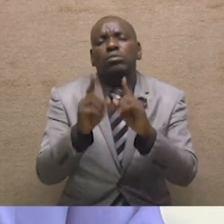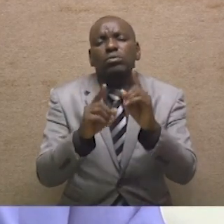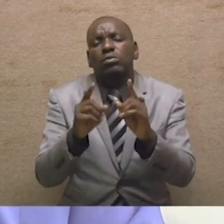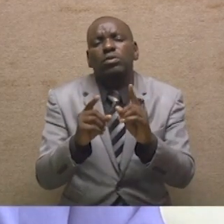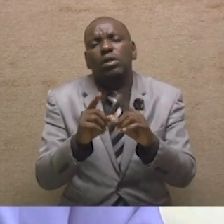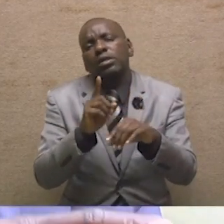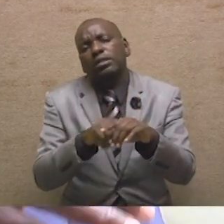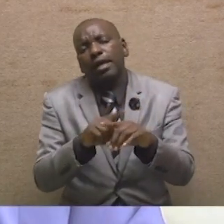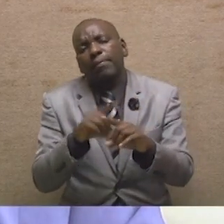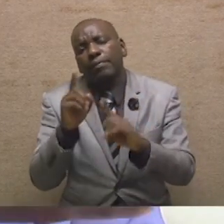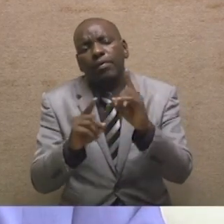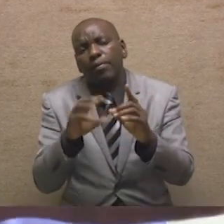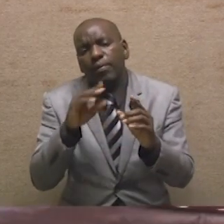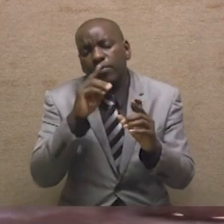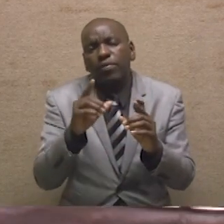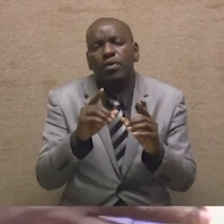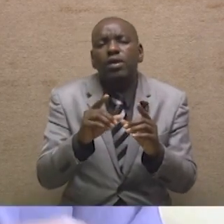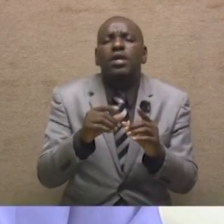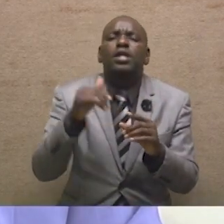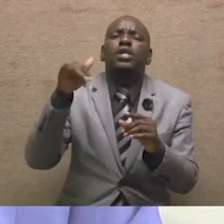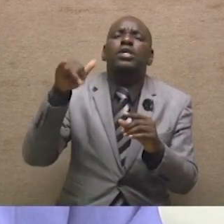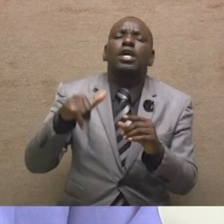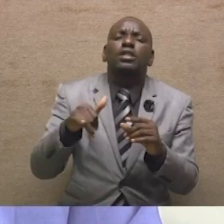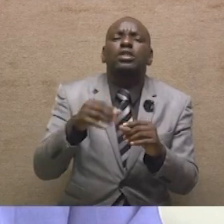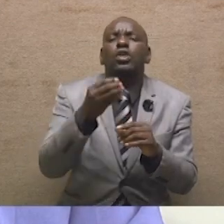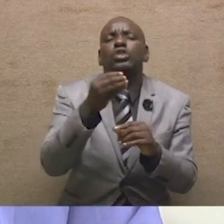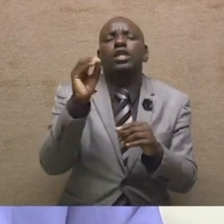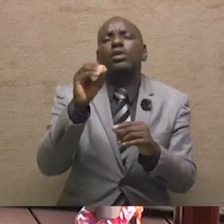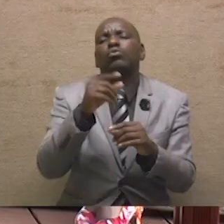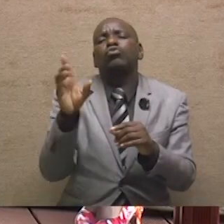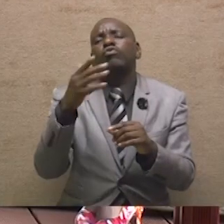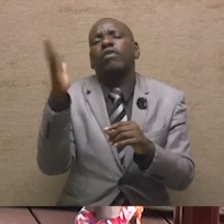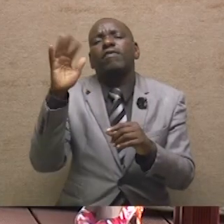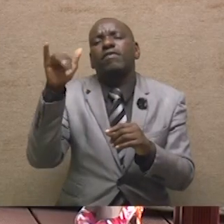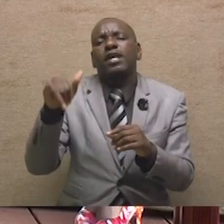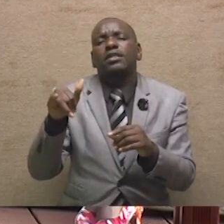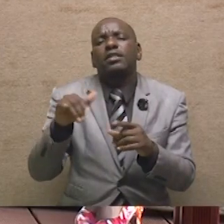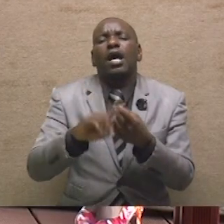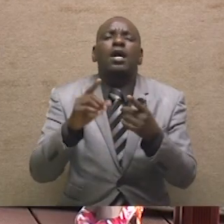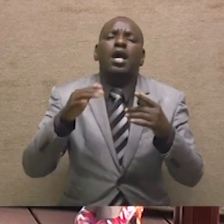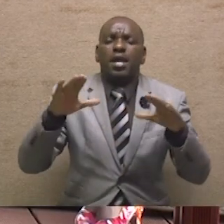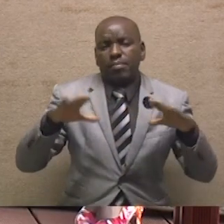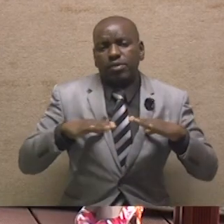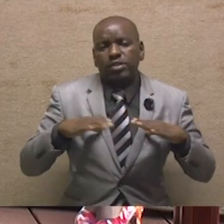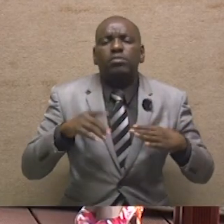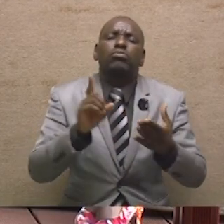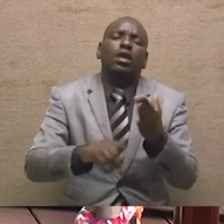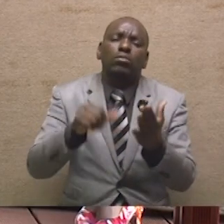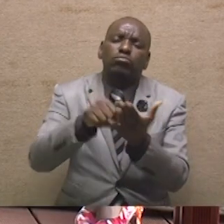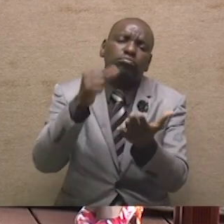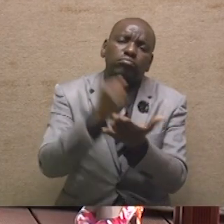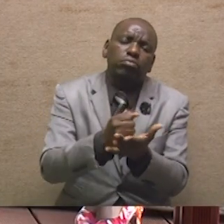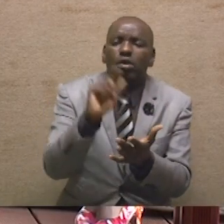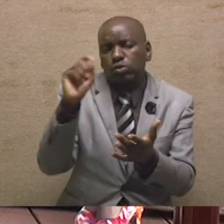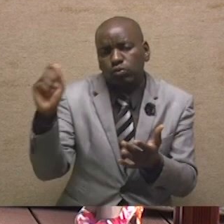period. Those initial years, 0 to 5 years, are critical. In other words, we are saying when you're registering